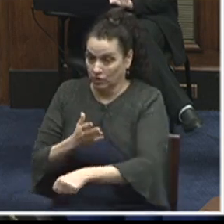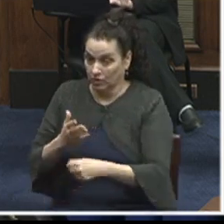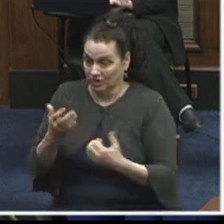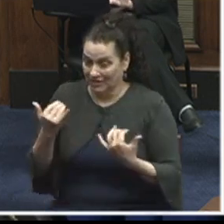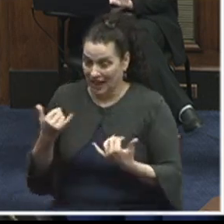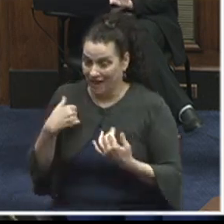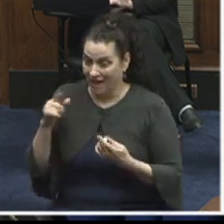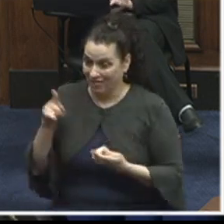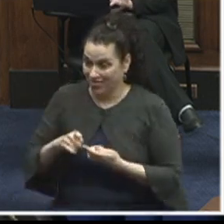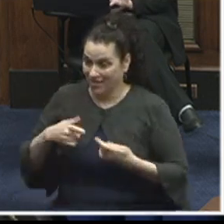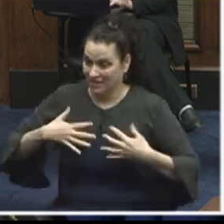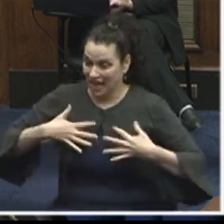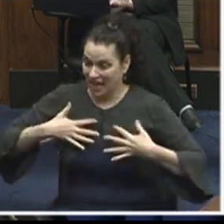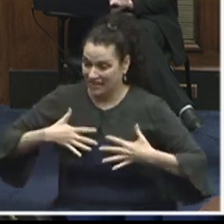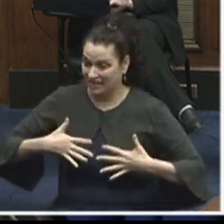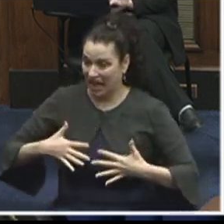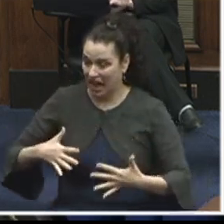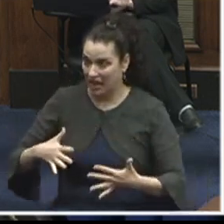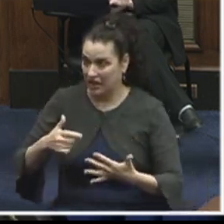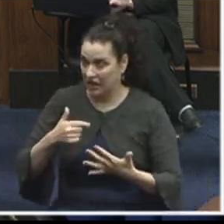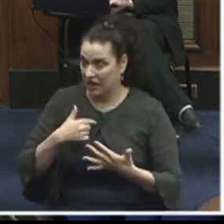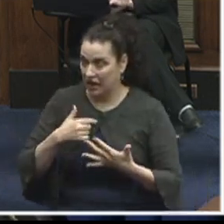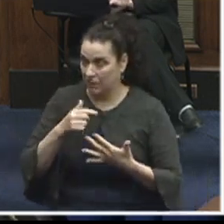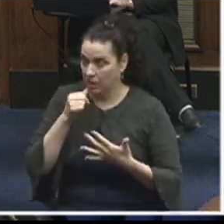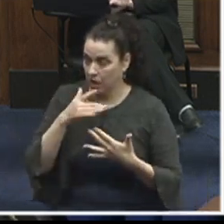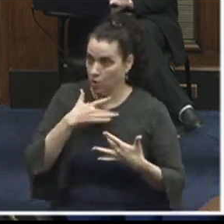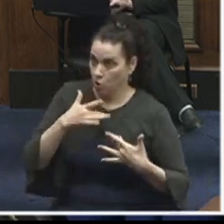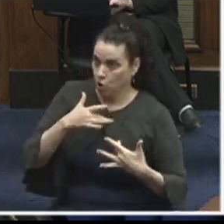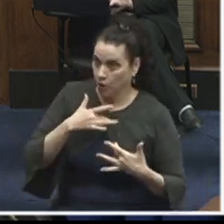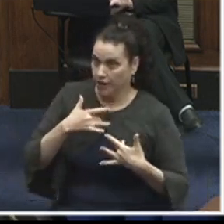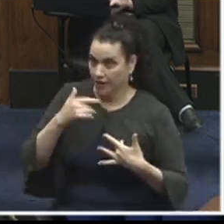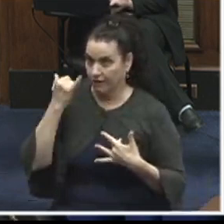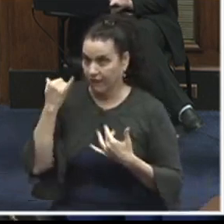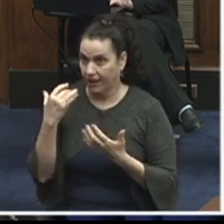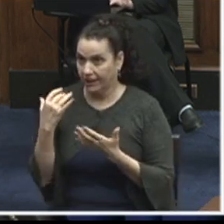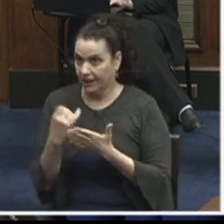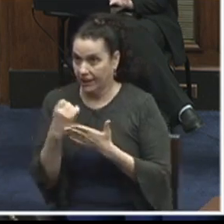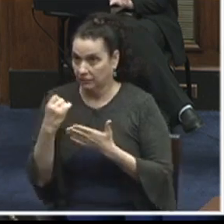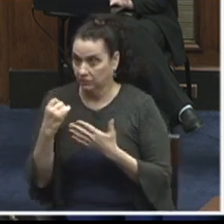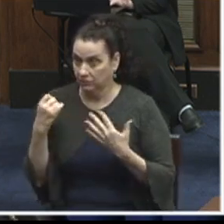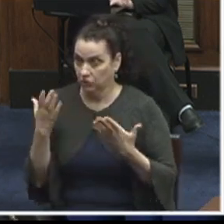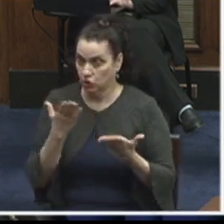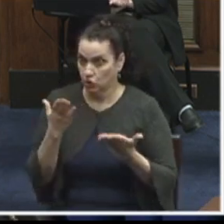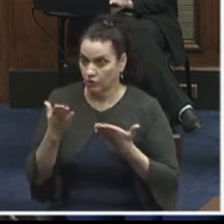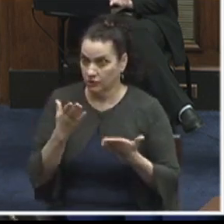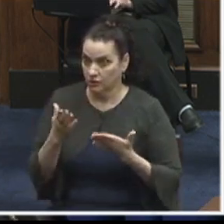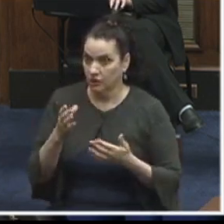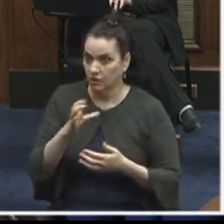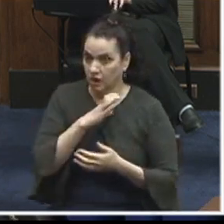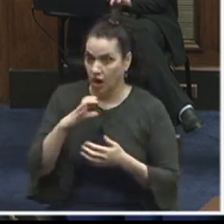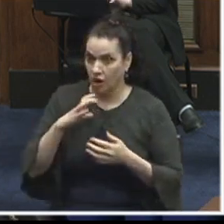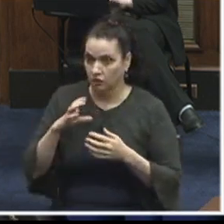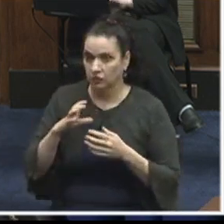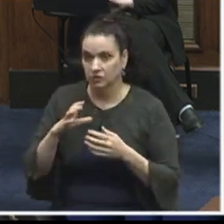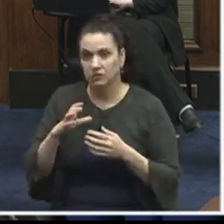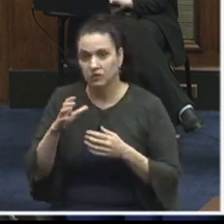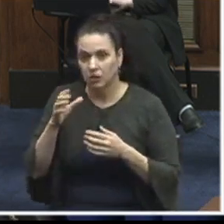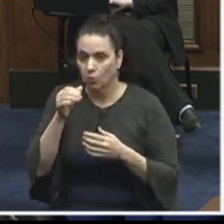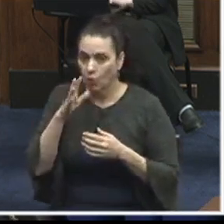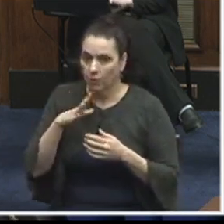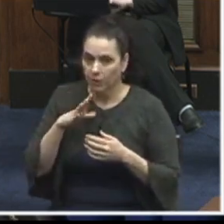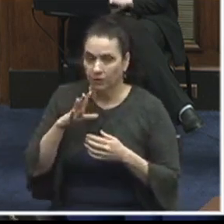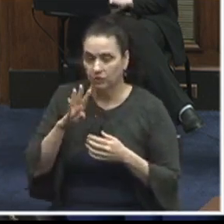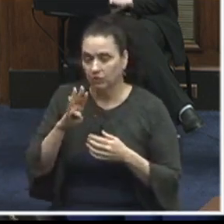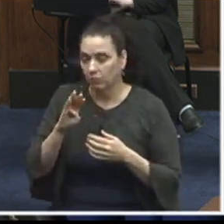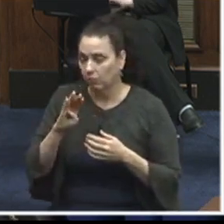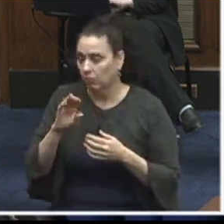anxiety of worrying about whether I could access, what Congressman Bowman was talking about, being able to pick up the phone, walk 10